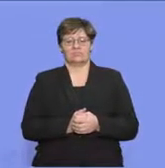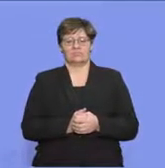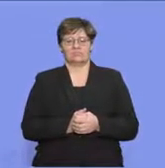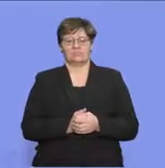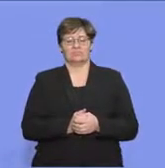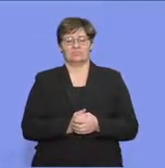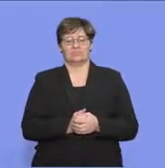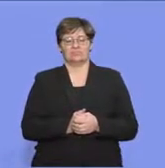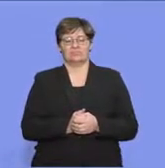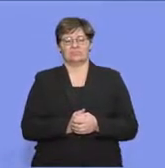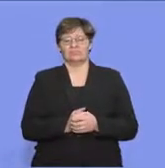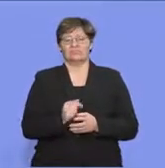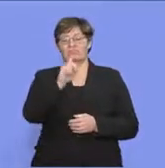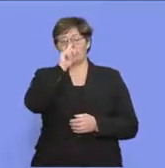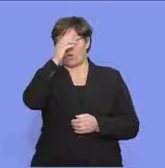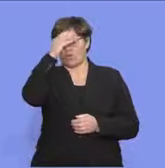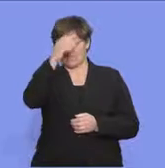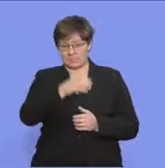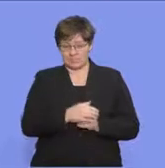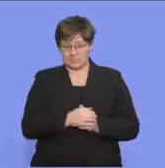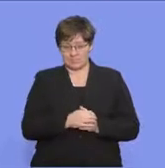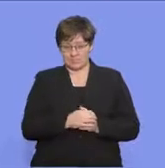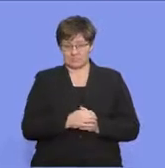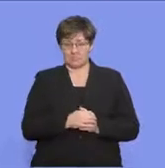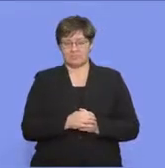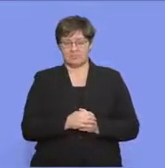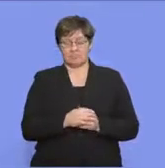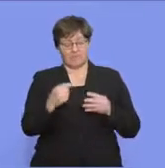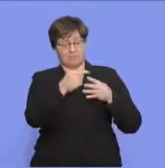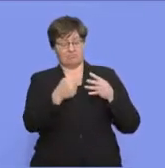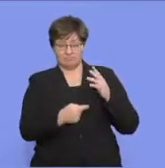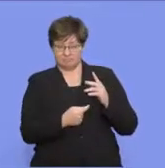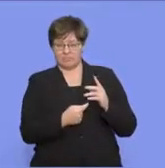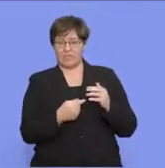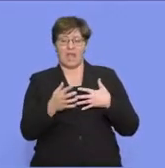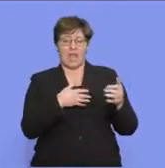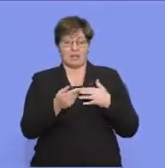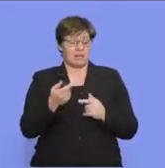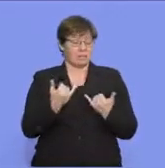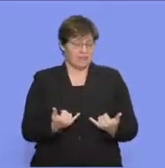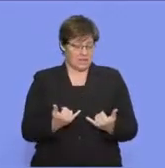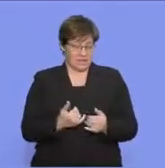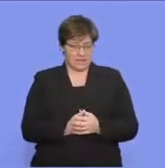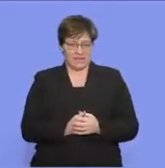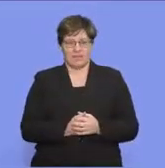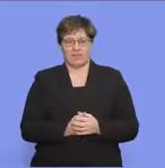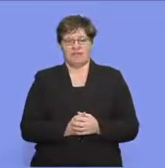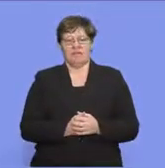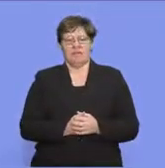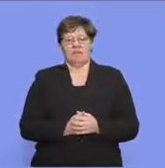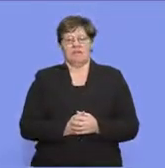All right, so let's have a look at the concepts or the aspects that we're going to cover in this